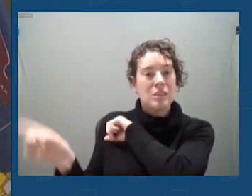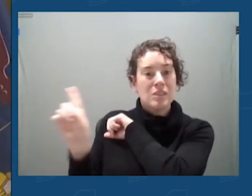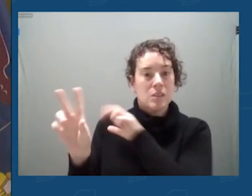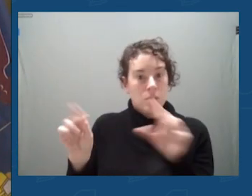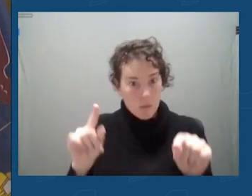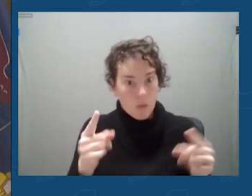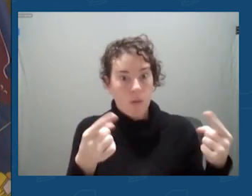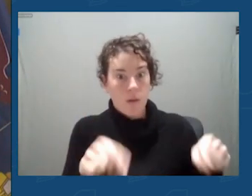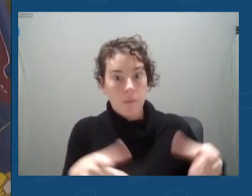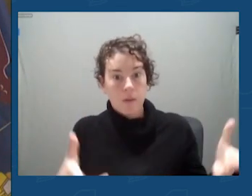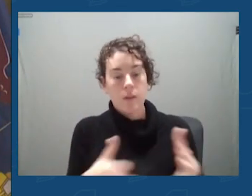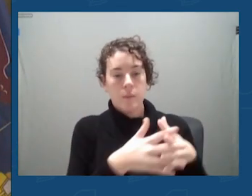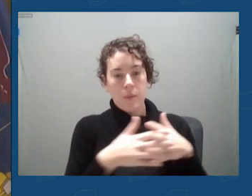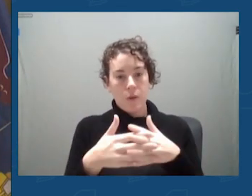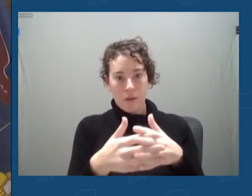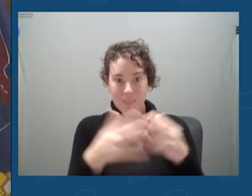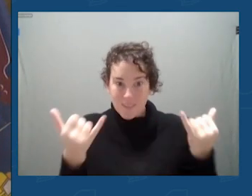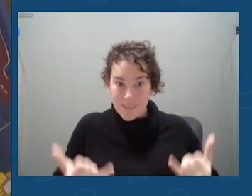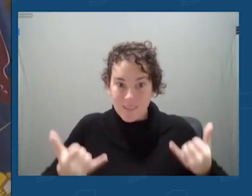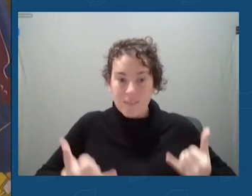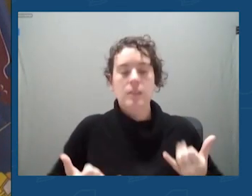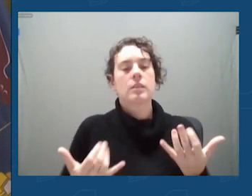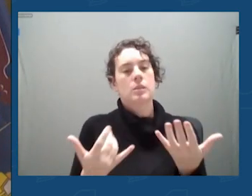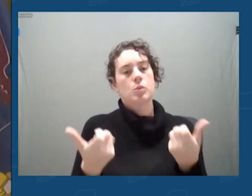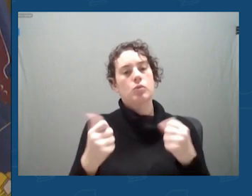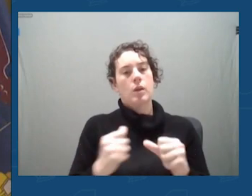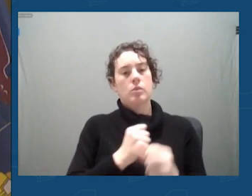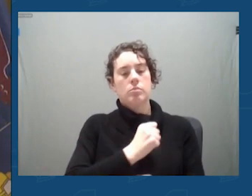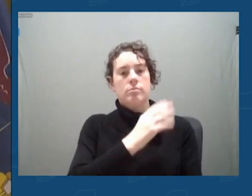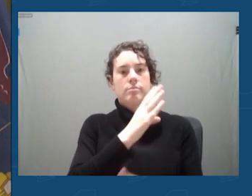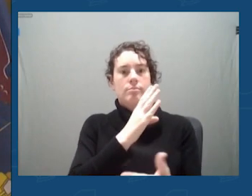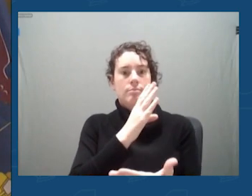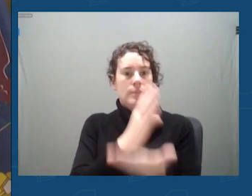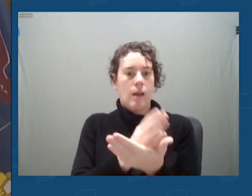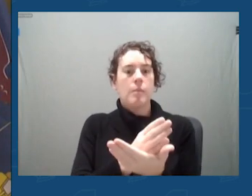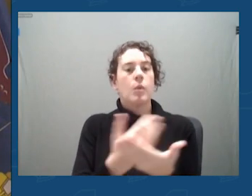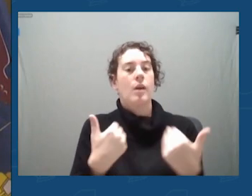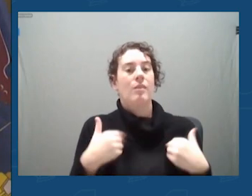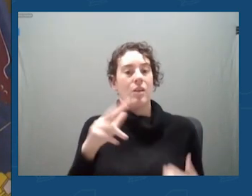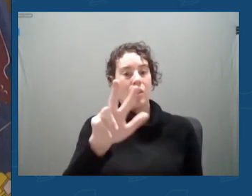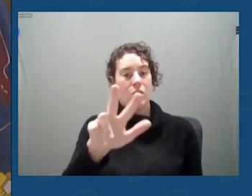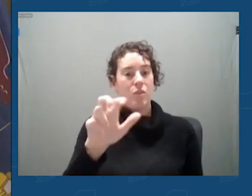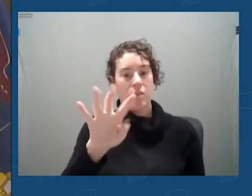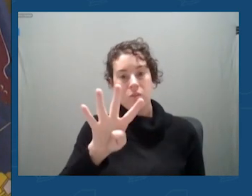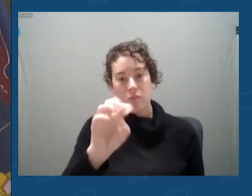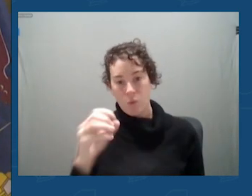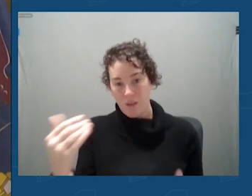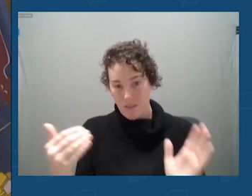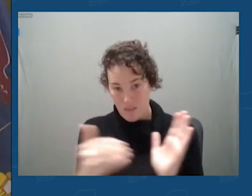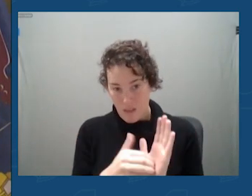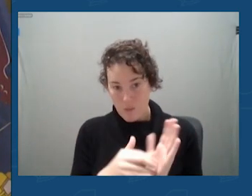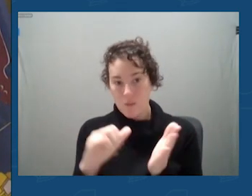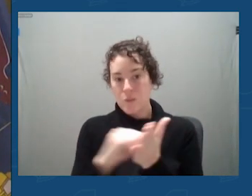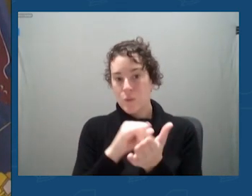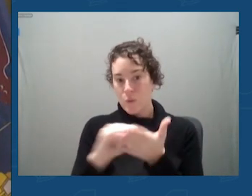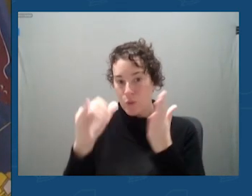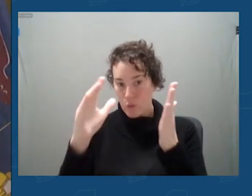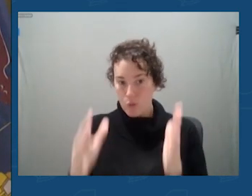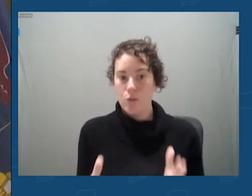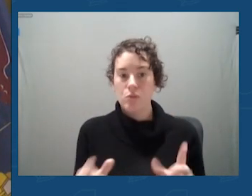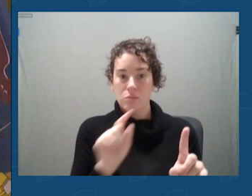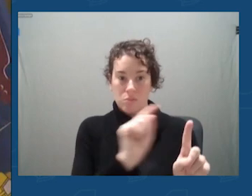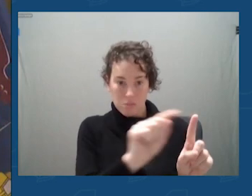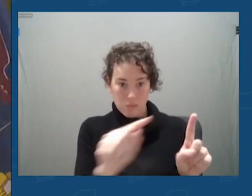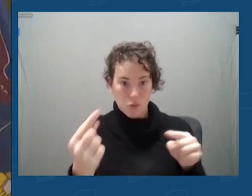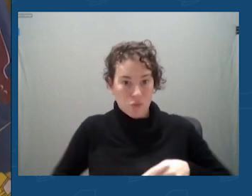today. And that's what we're fighting here against. And we have actually 340,000 New Yorkers who are struggling